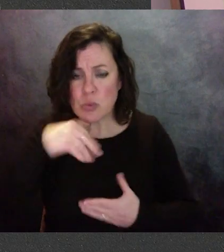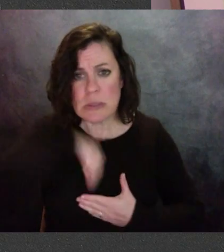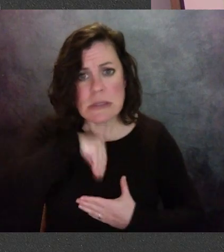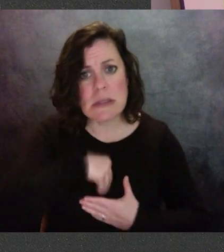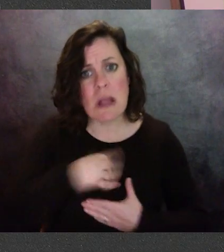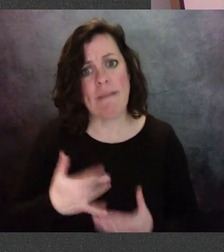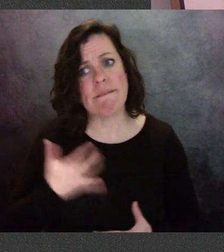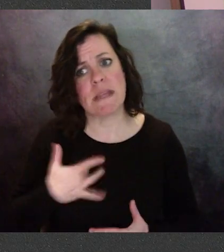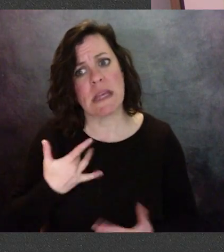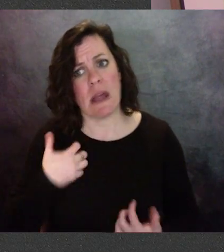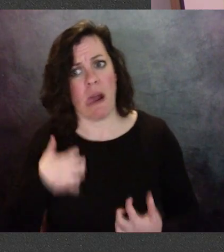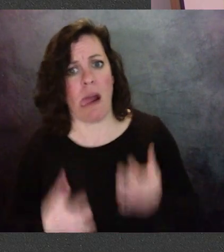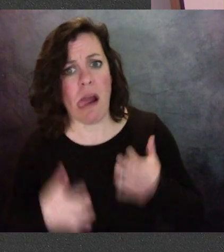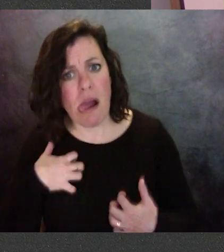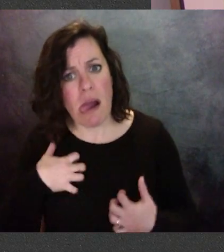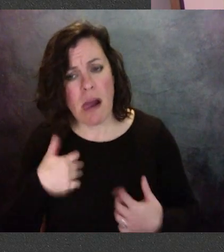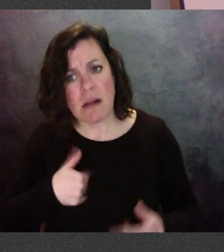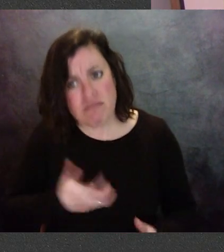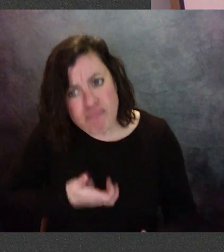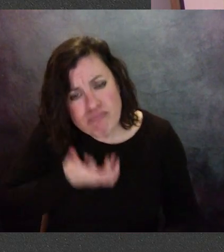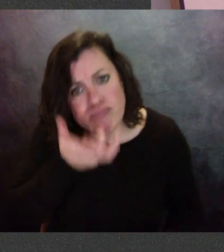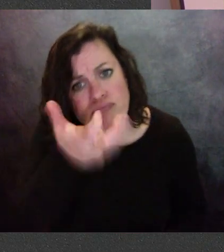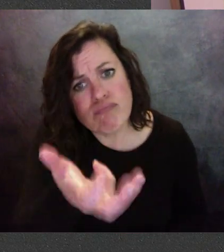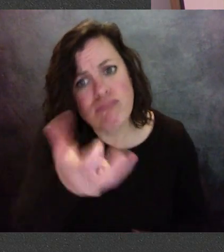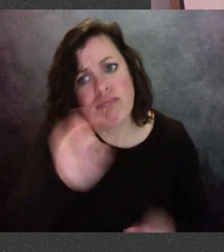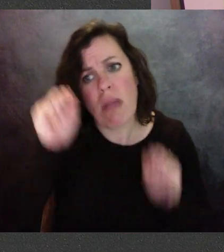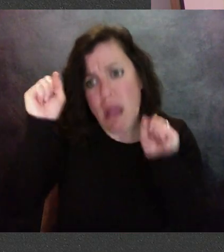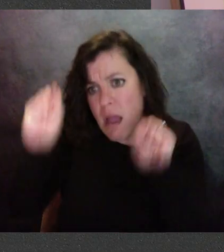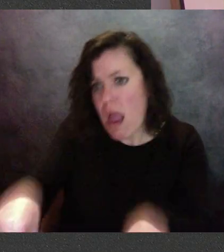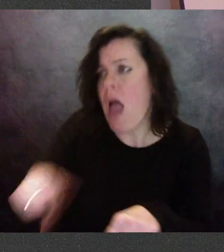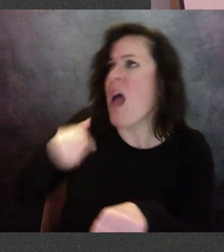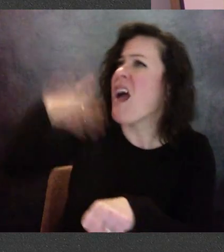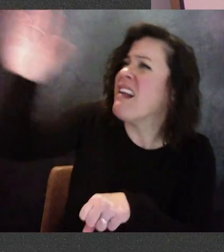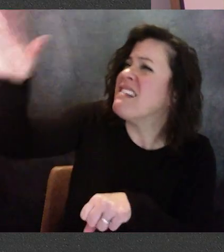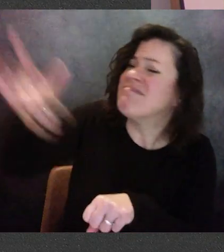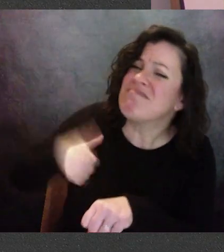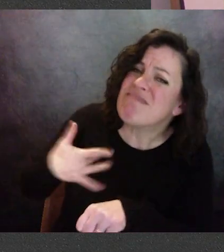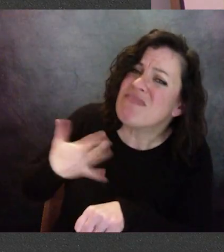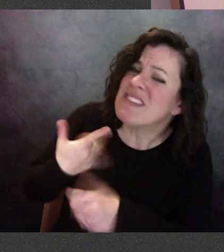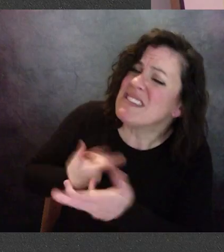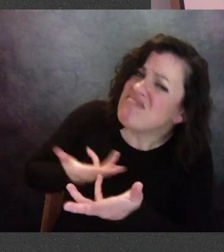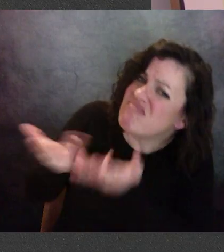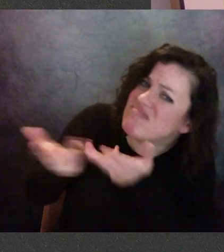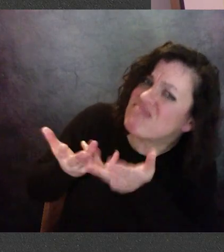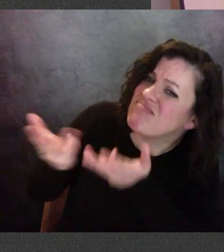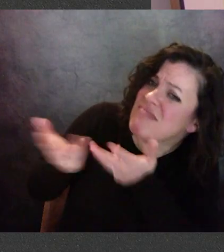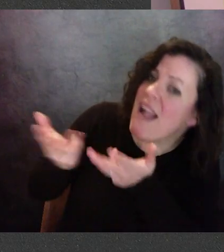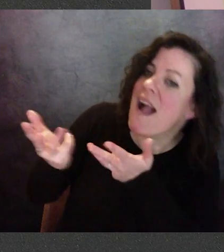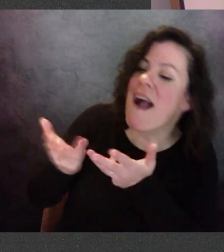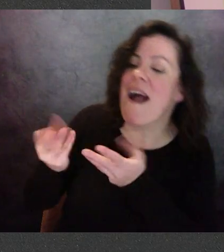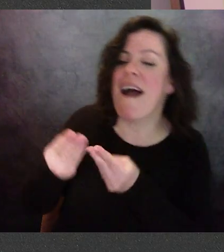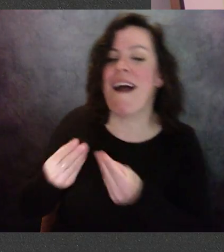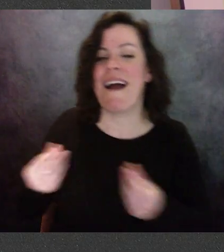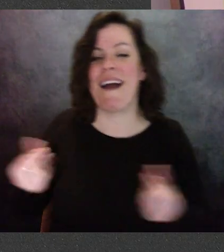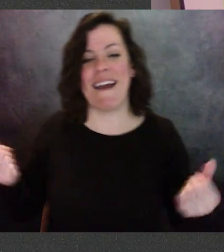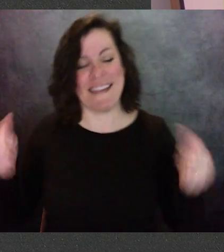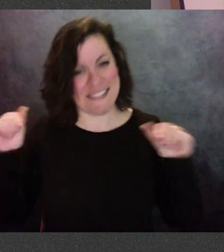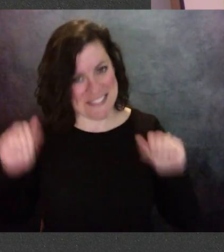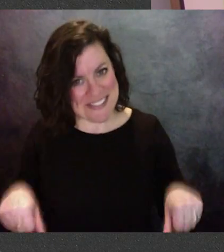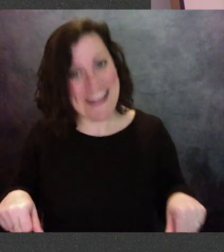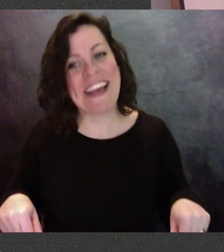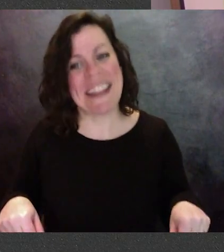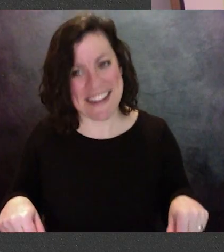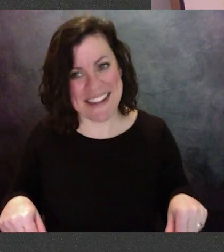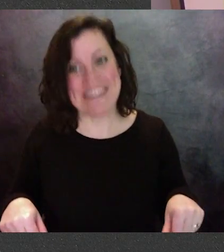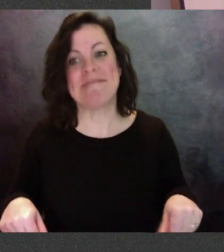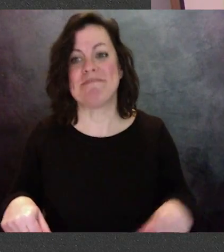that we can always talk to somebody when something's bothering us. But you know, all this learning, and I'm ready